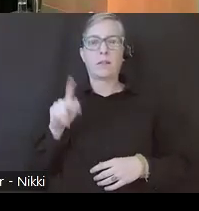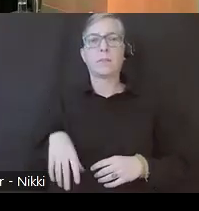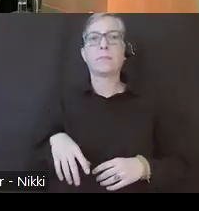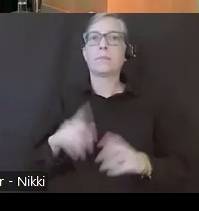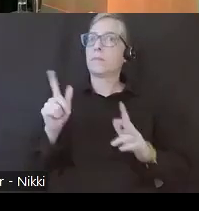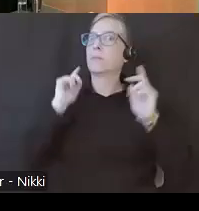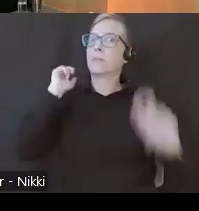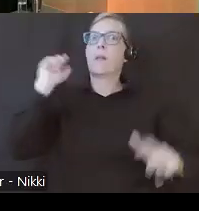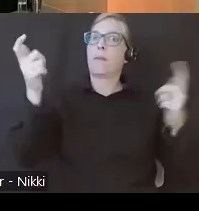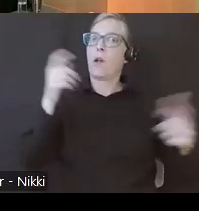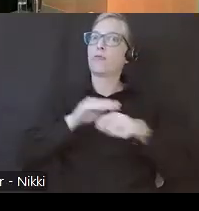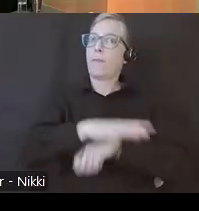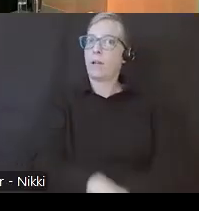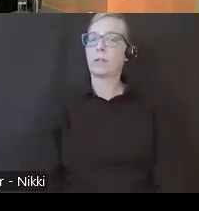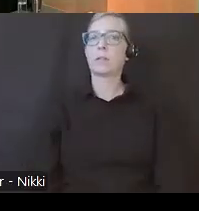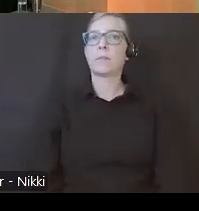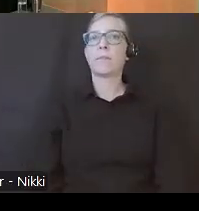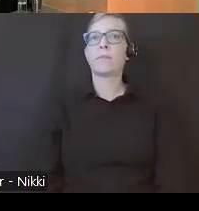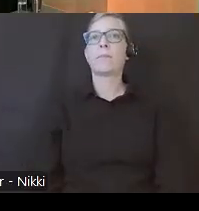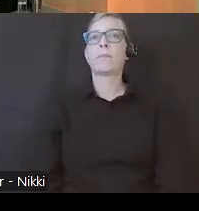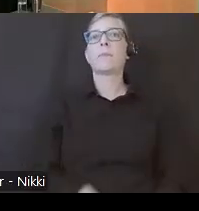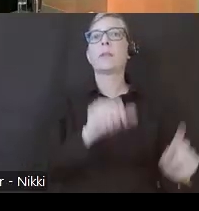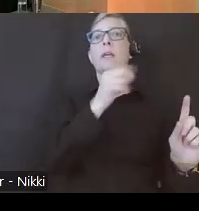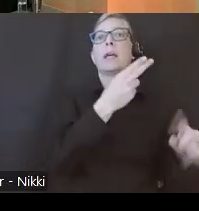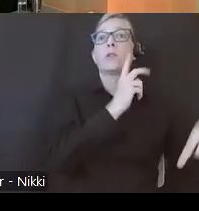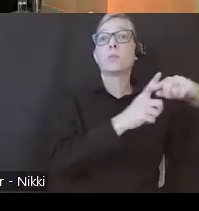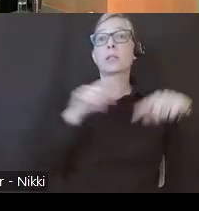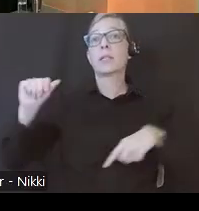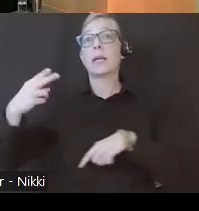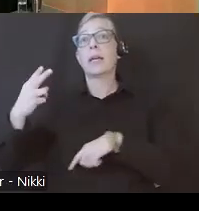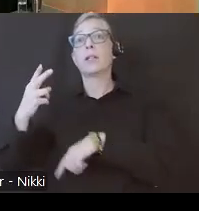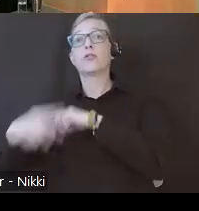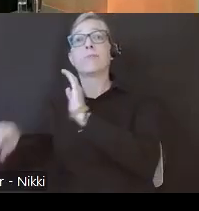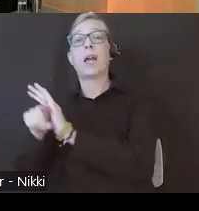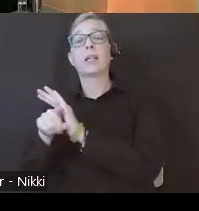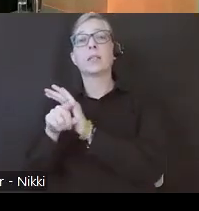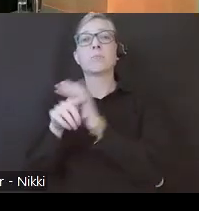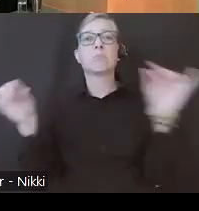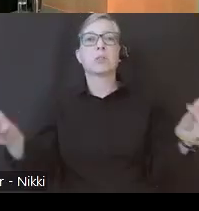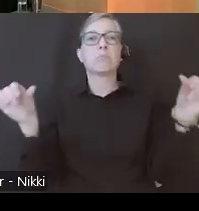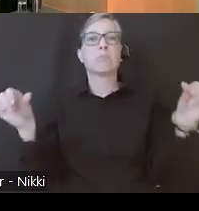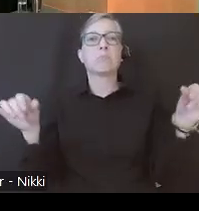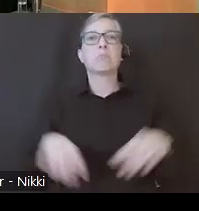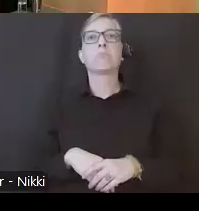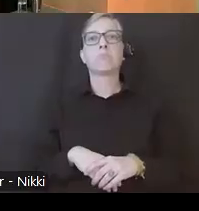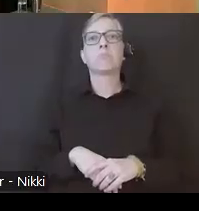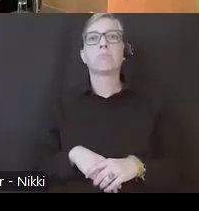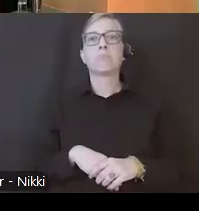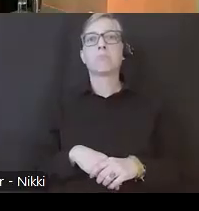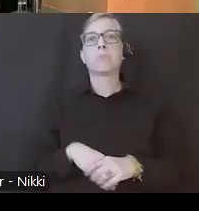effect. The AH plus and AH minus groups did not differ, and the AH minus groups did not differ from controls.